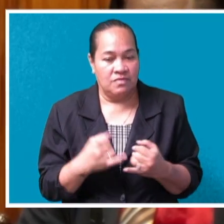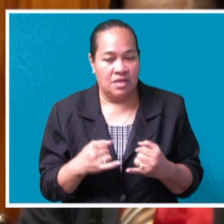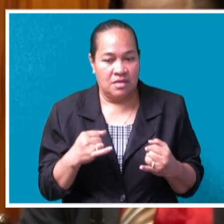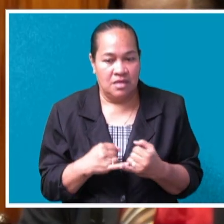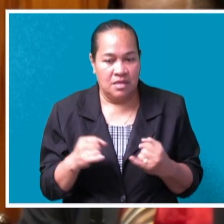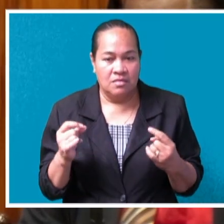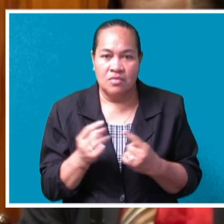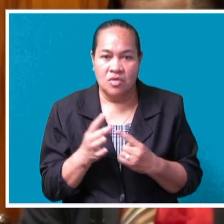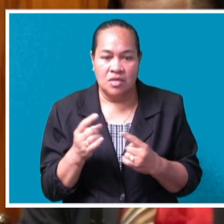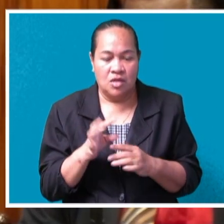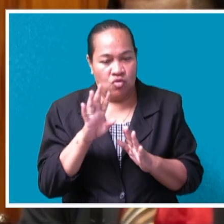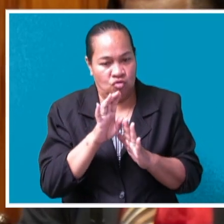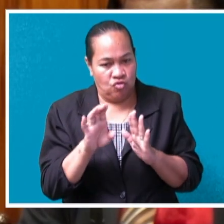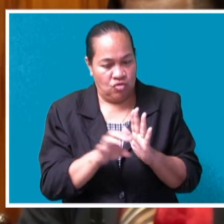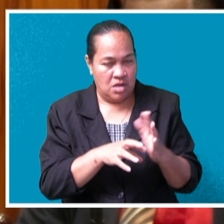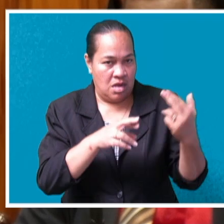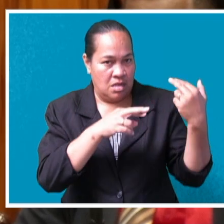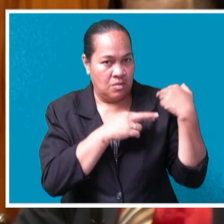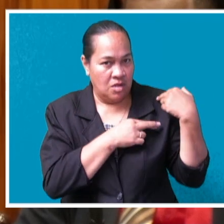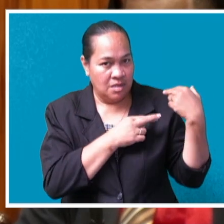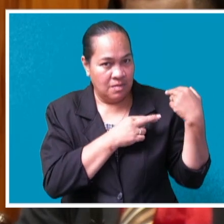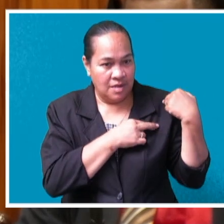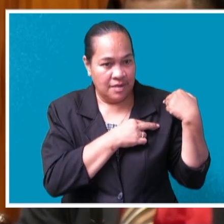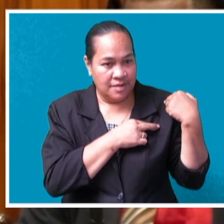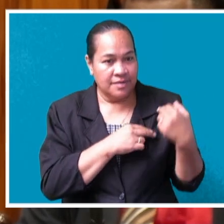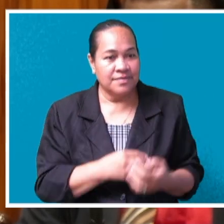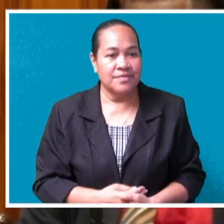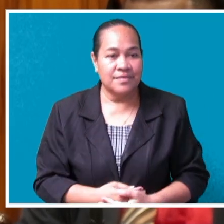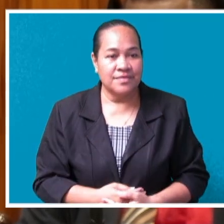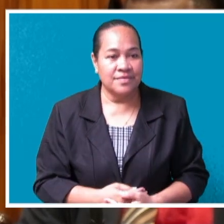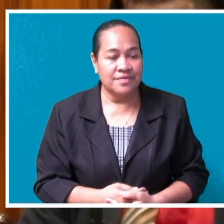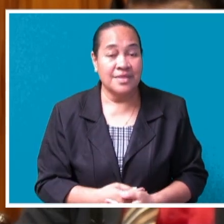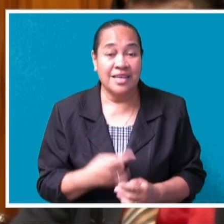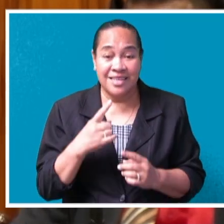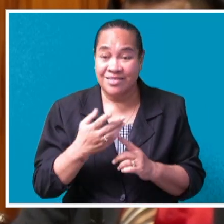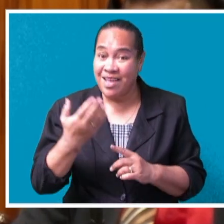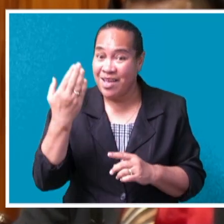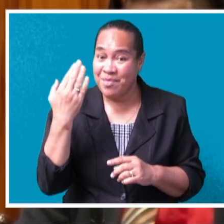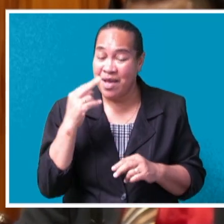constitutional responsibility. At that time, the former President,